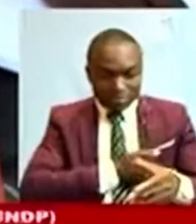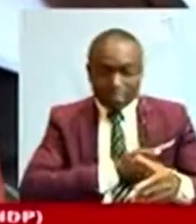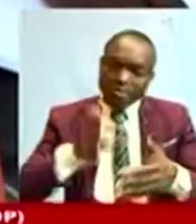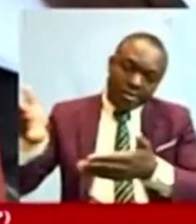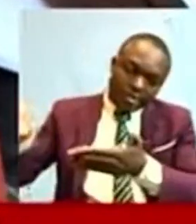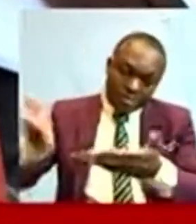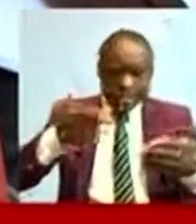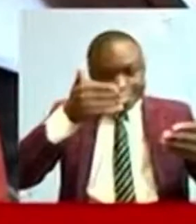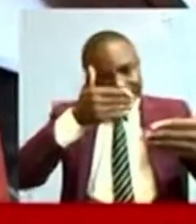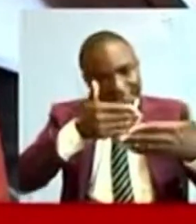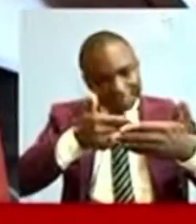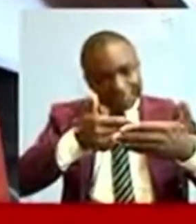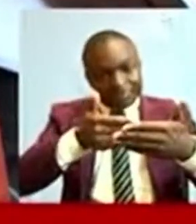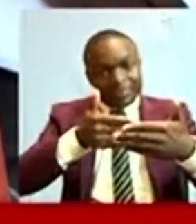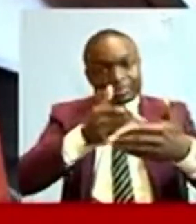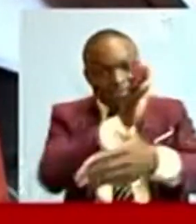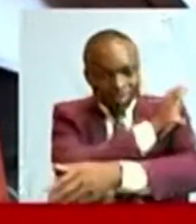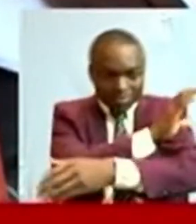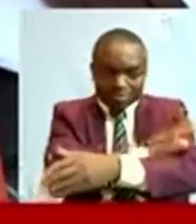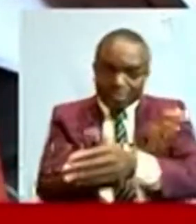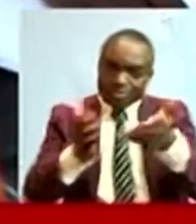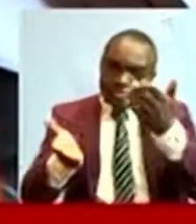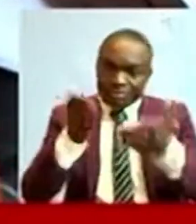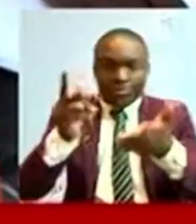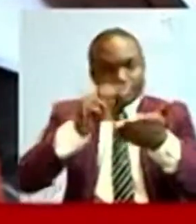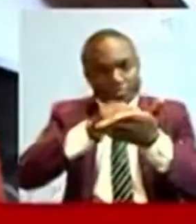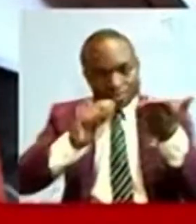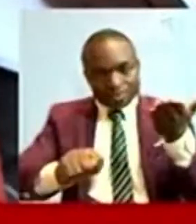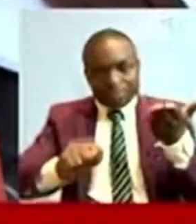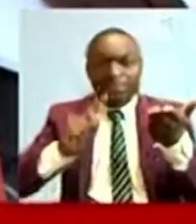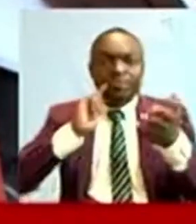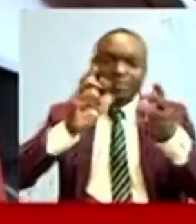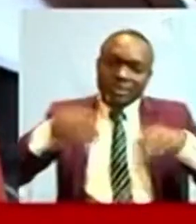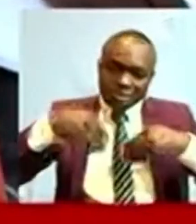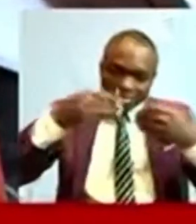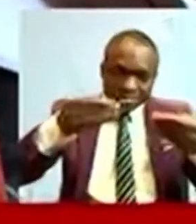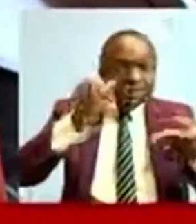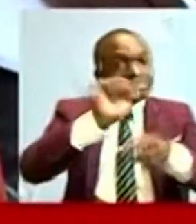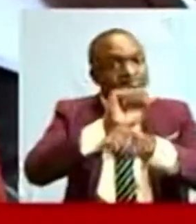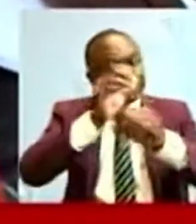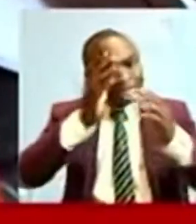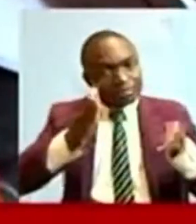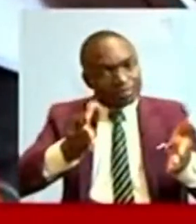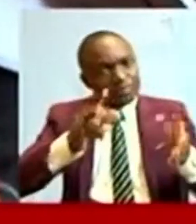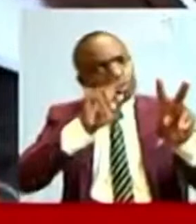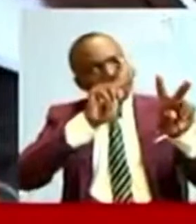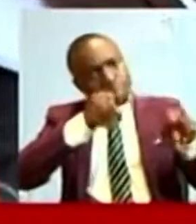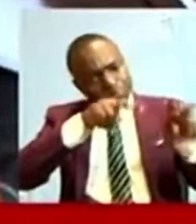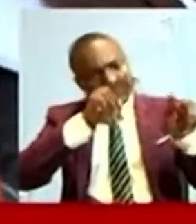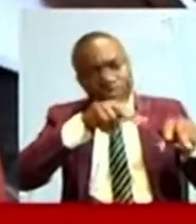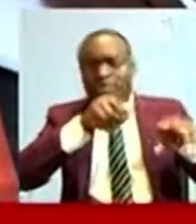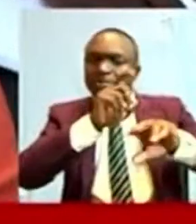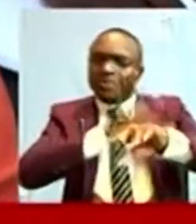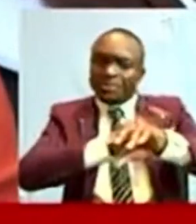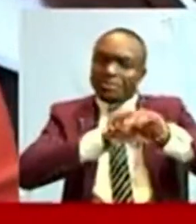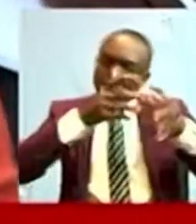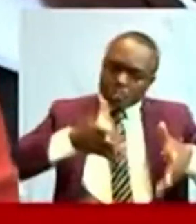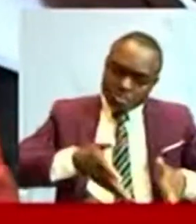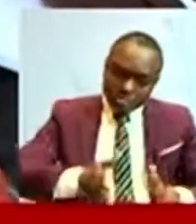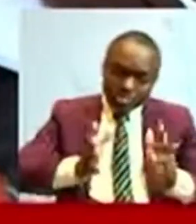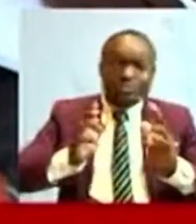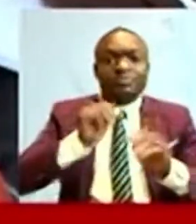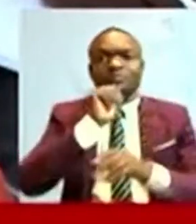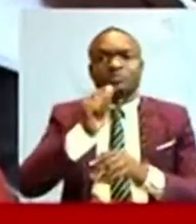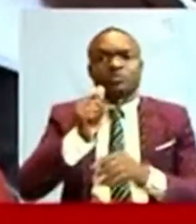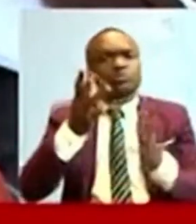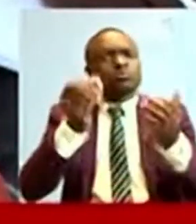center, maybe the trust should be in the healthcare service, because they'll look after this woman until it's time to deliver. We don't want her to go